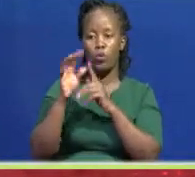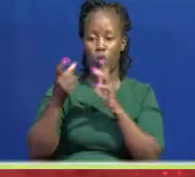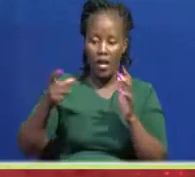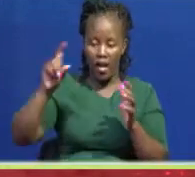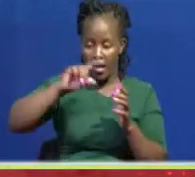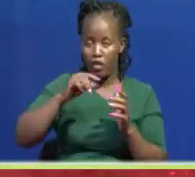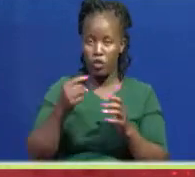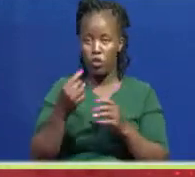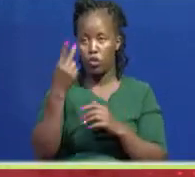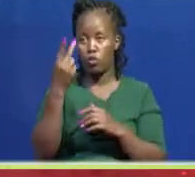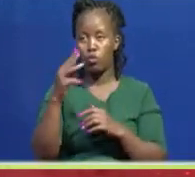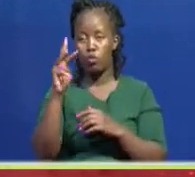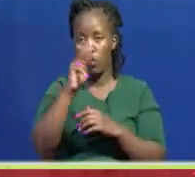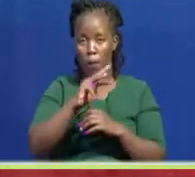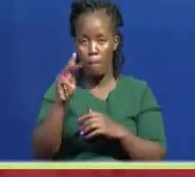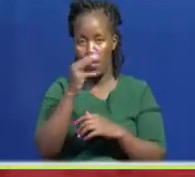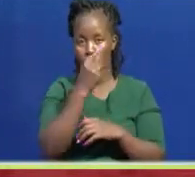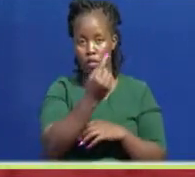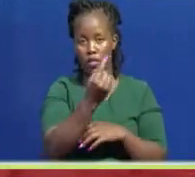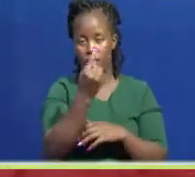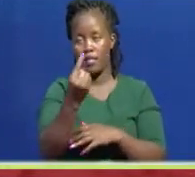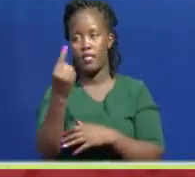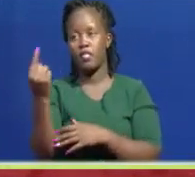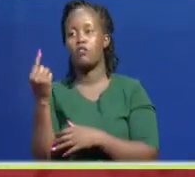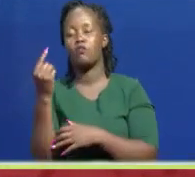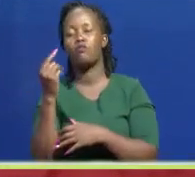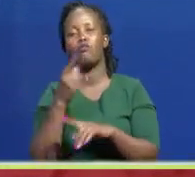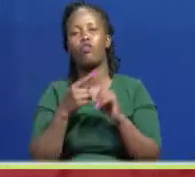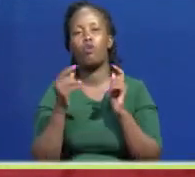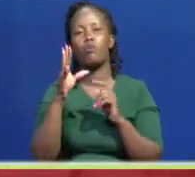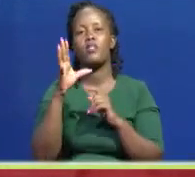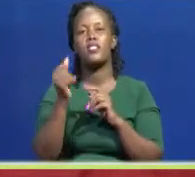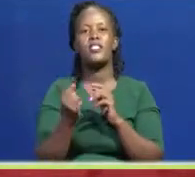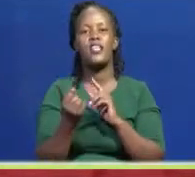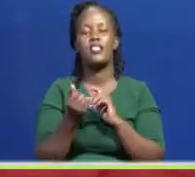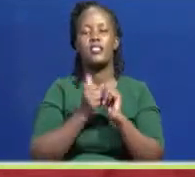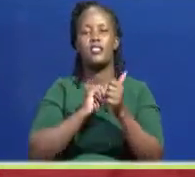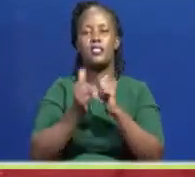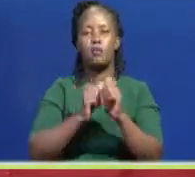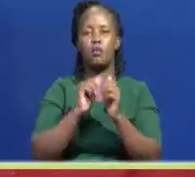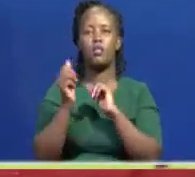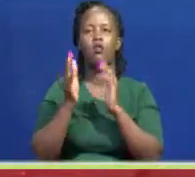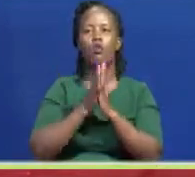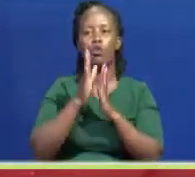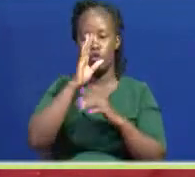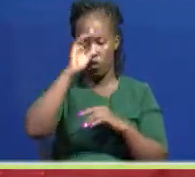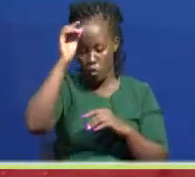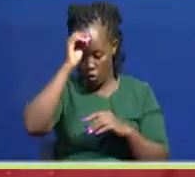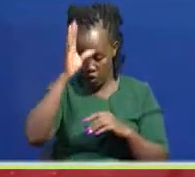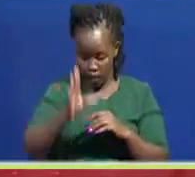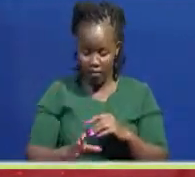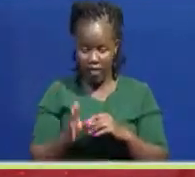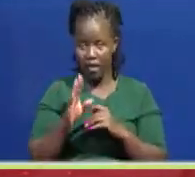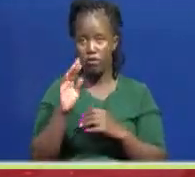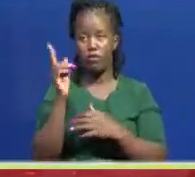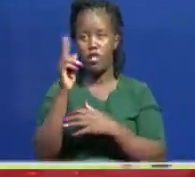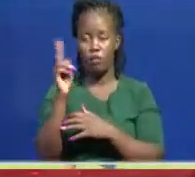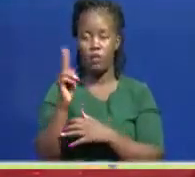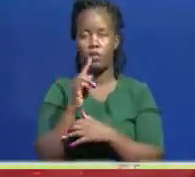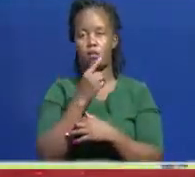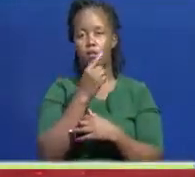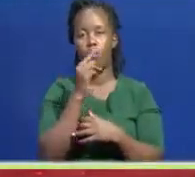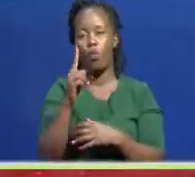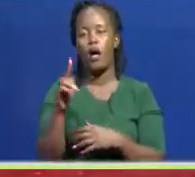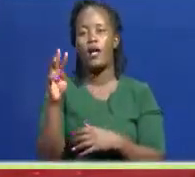million shillings each from Sports Community Secretary Ababu Namwamba and Nairobi Governor Johnson Sakaja, another 1 million shillings